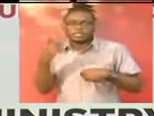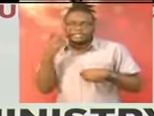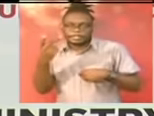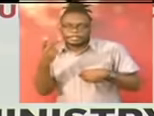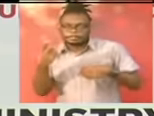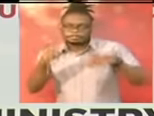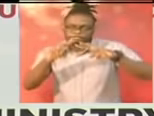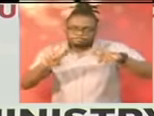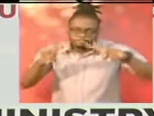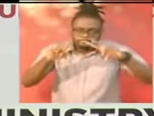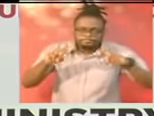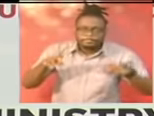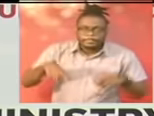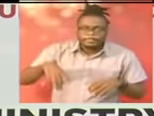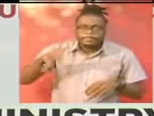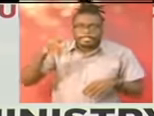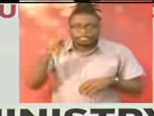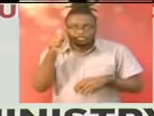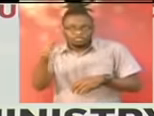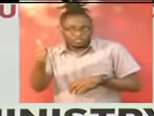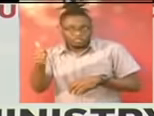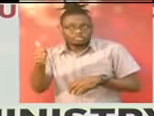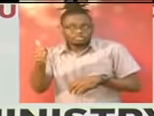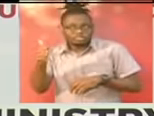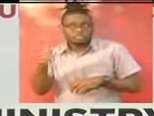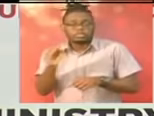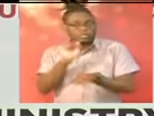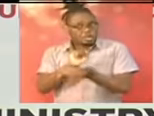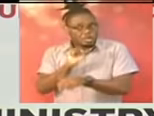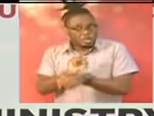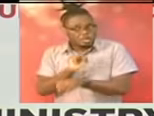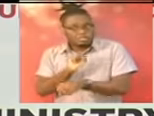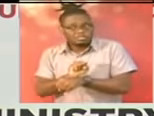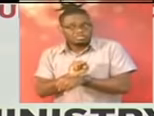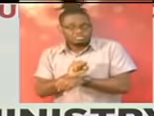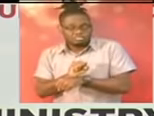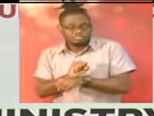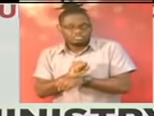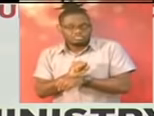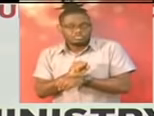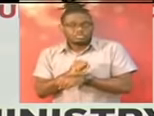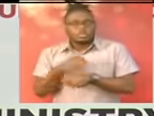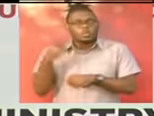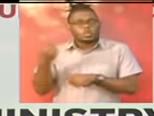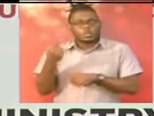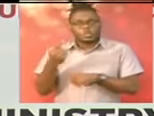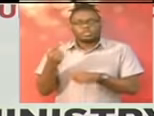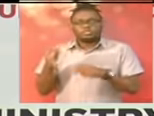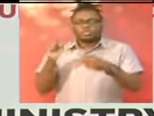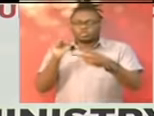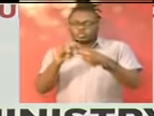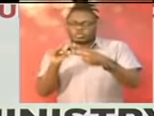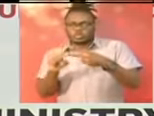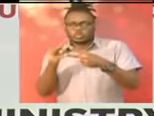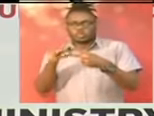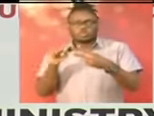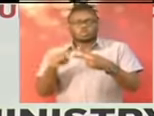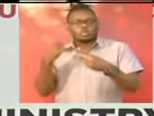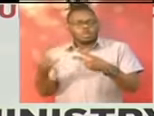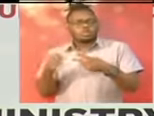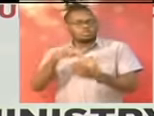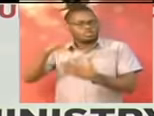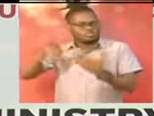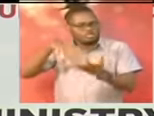where we only have one of the two vaccines that is in that approved mixed schedule available to